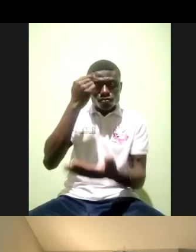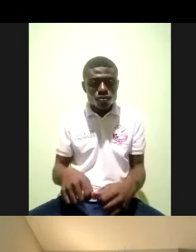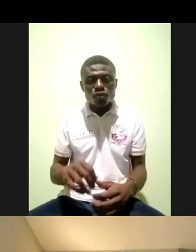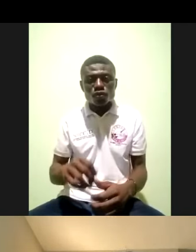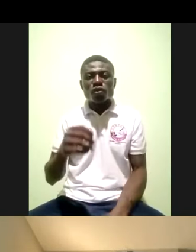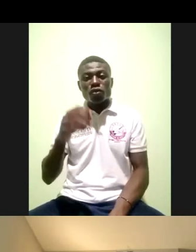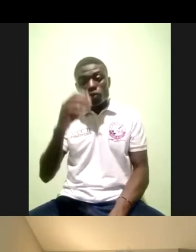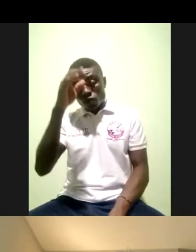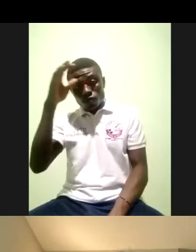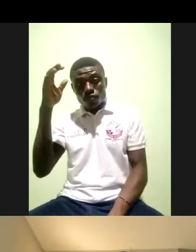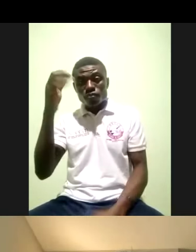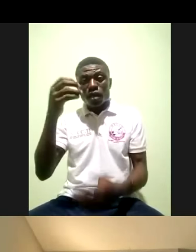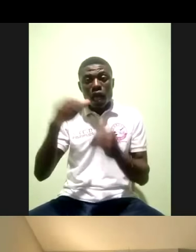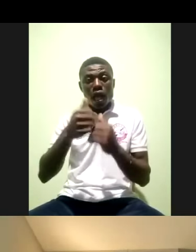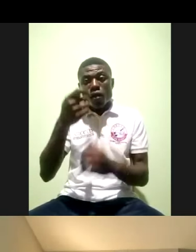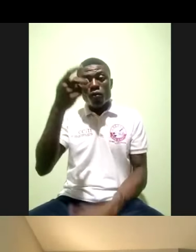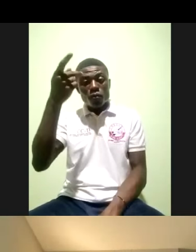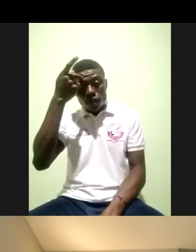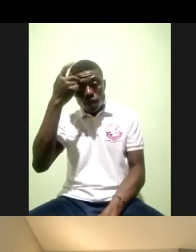sets.